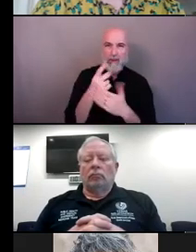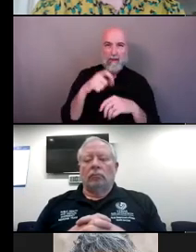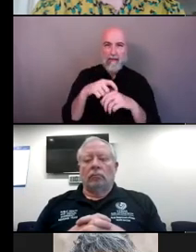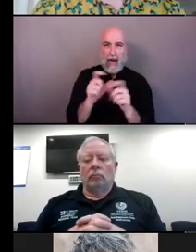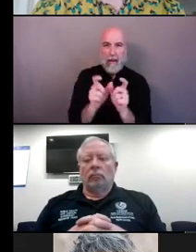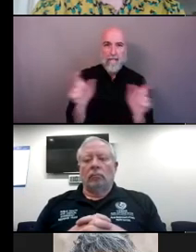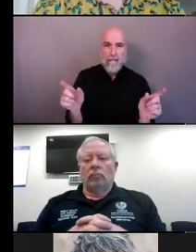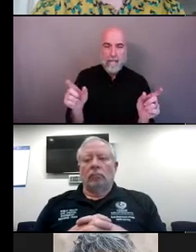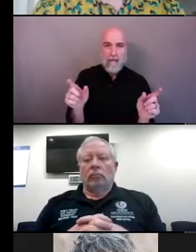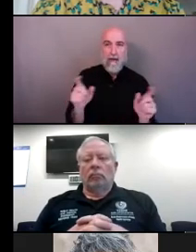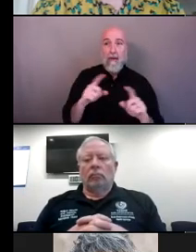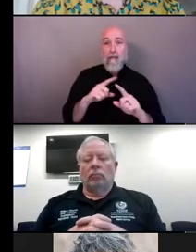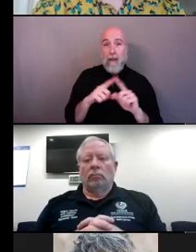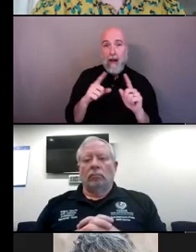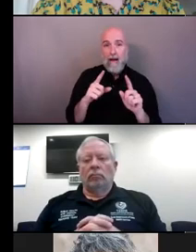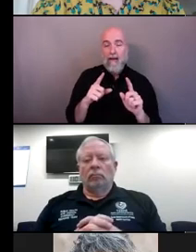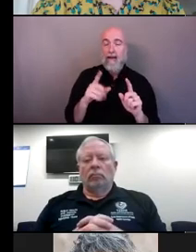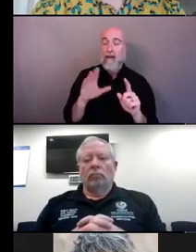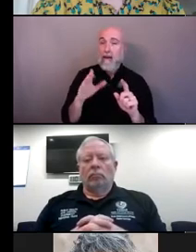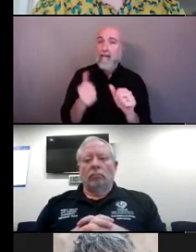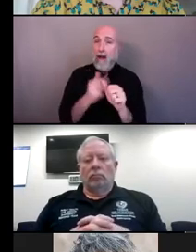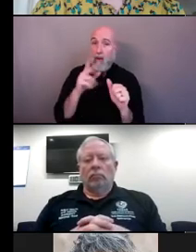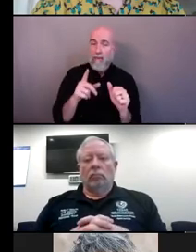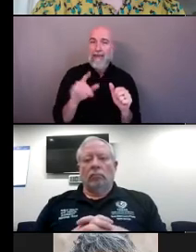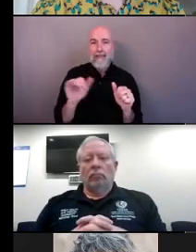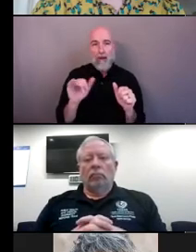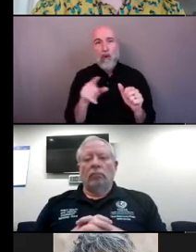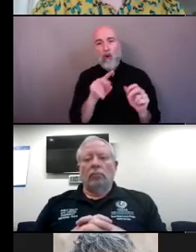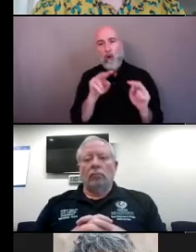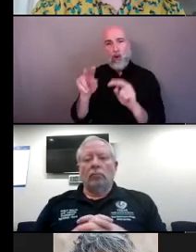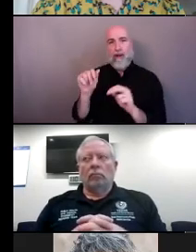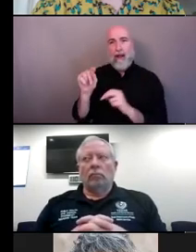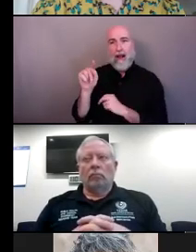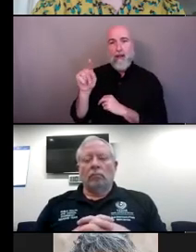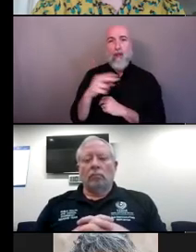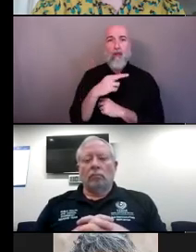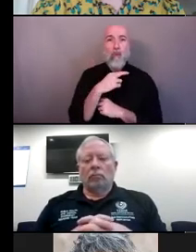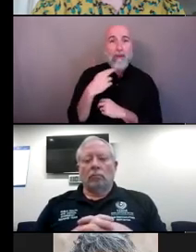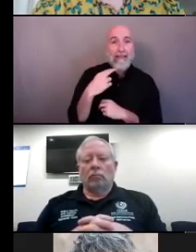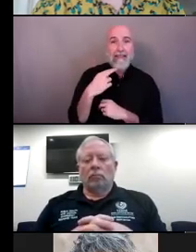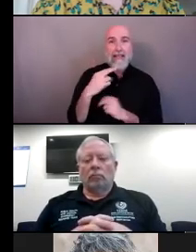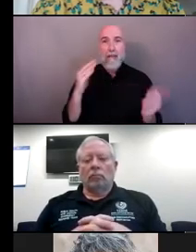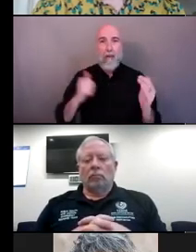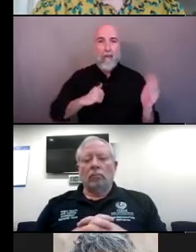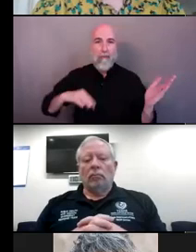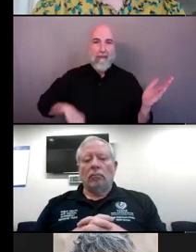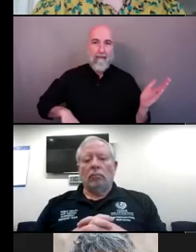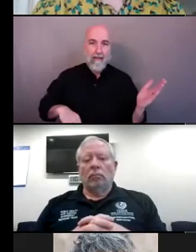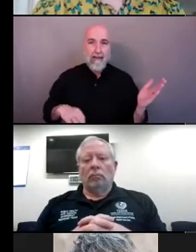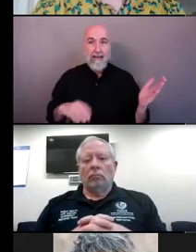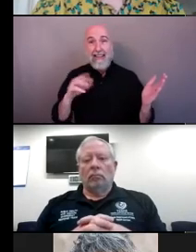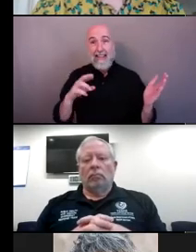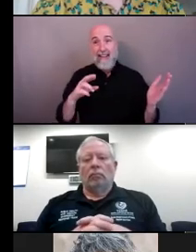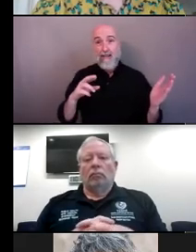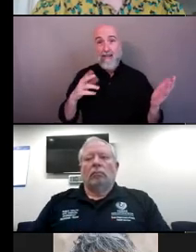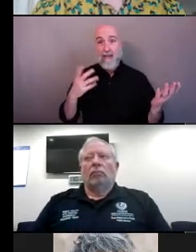period. But follow up to that statement is, again, we need to look at the risk and benefit. If the benefit is